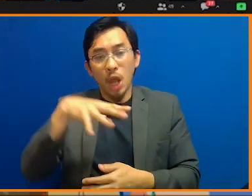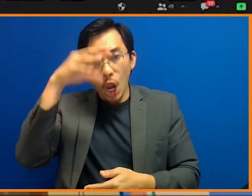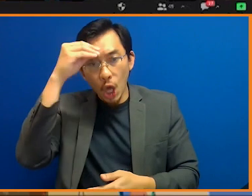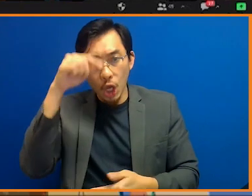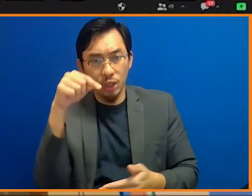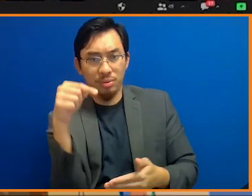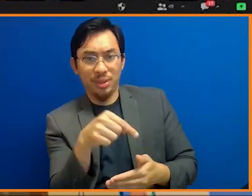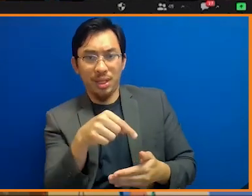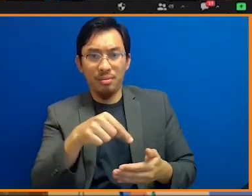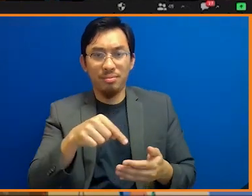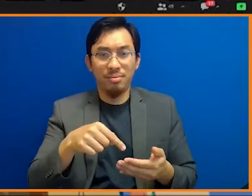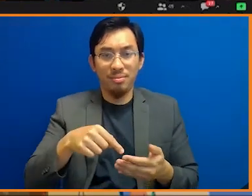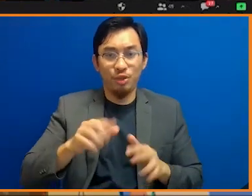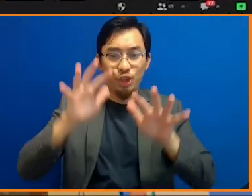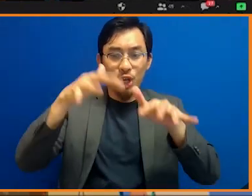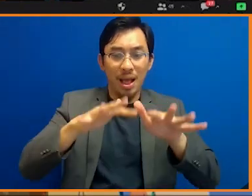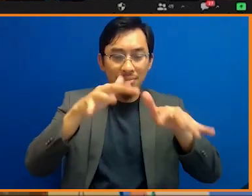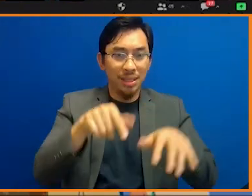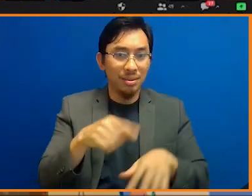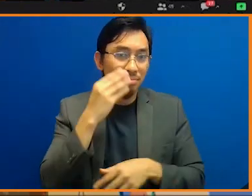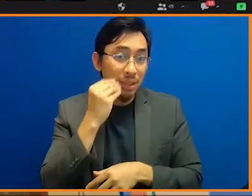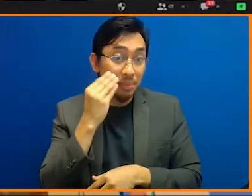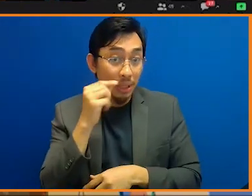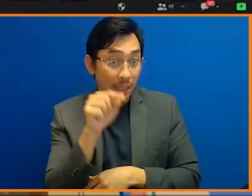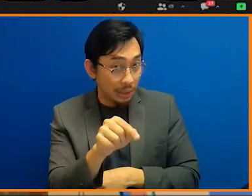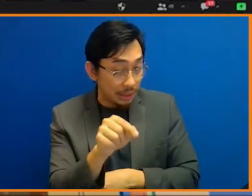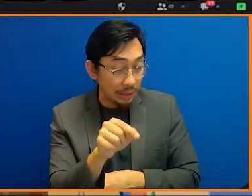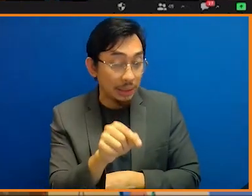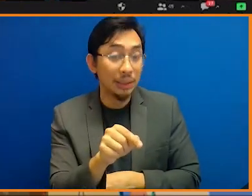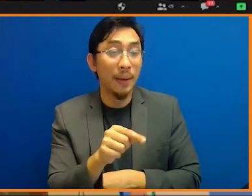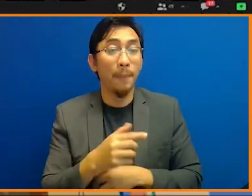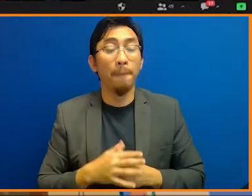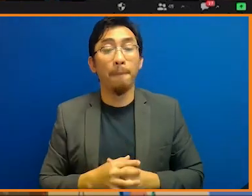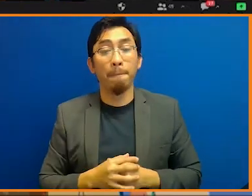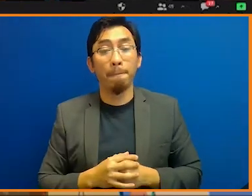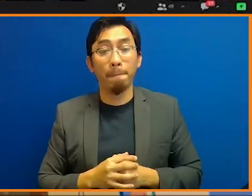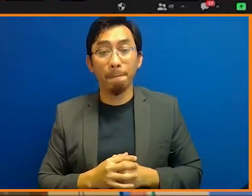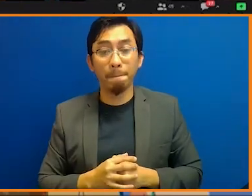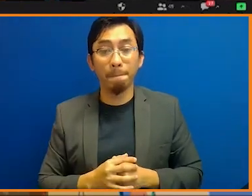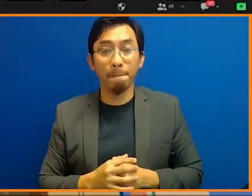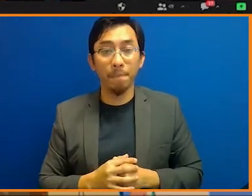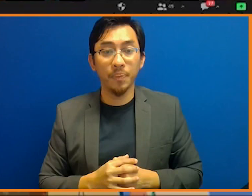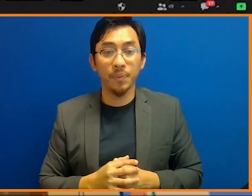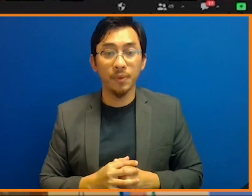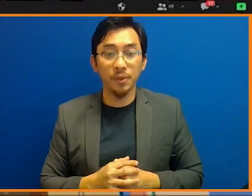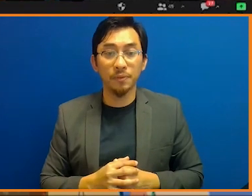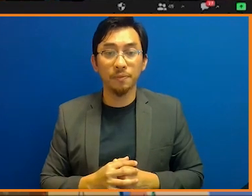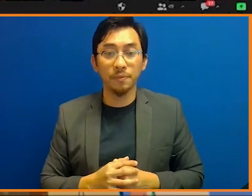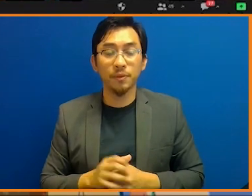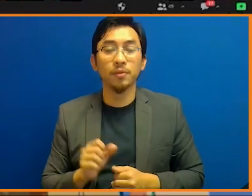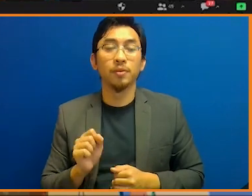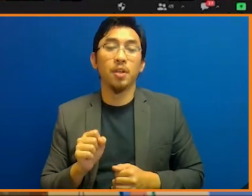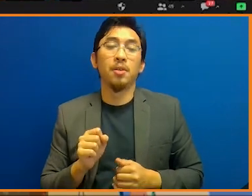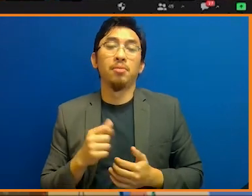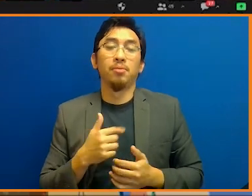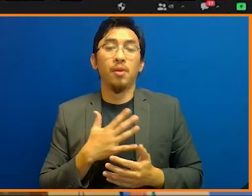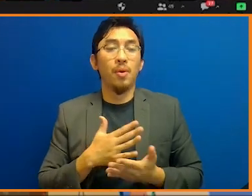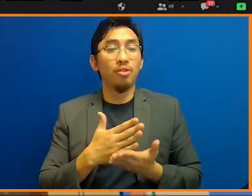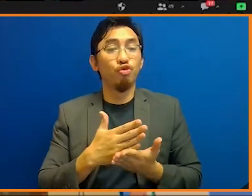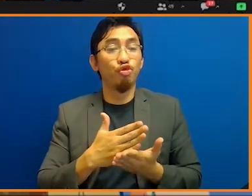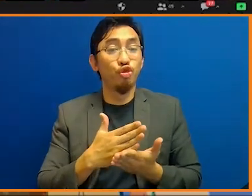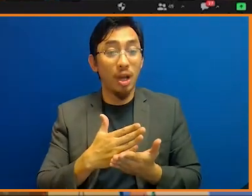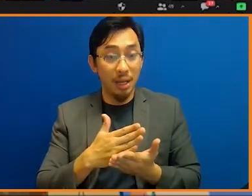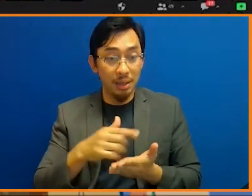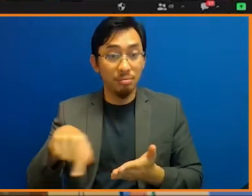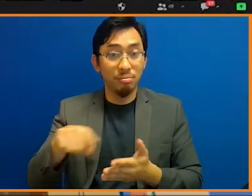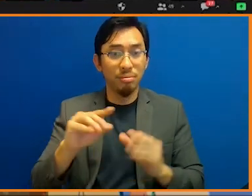still try to learn from non-seismic tsunami experience. that